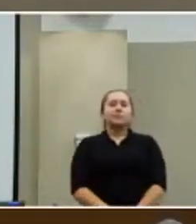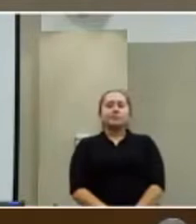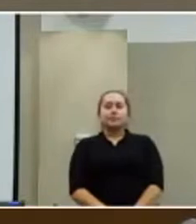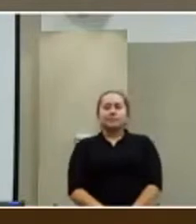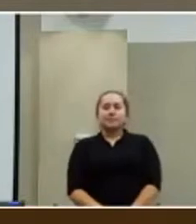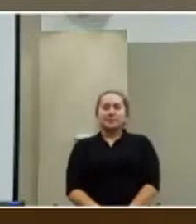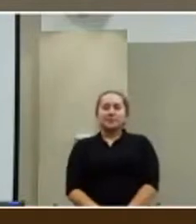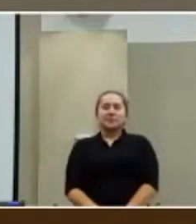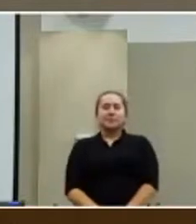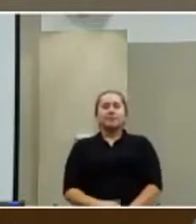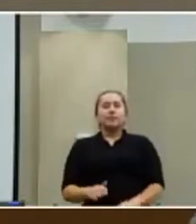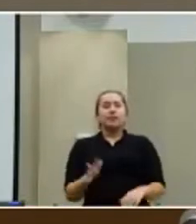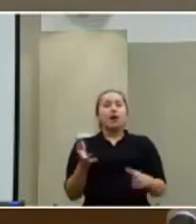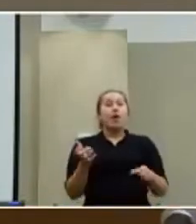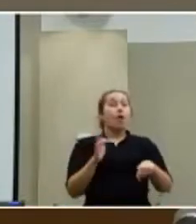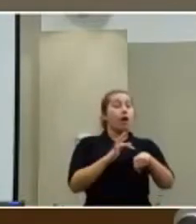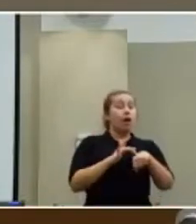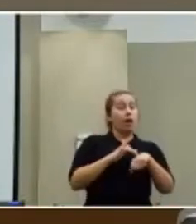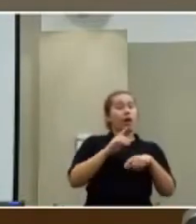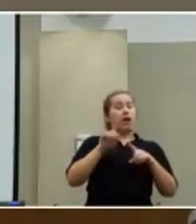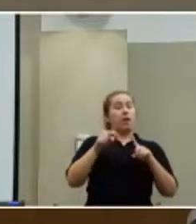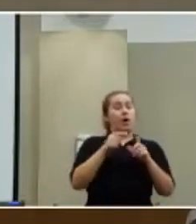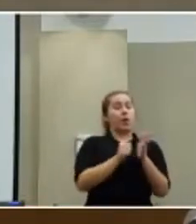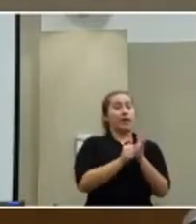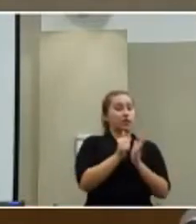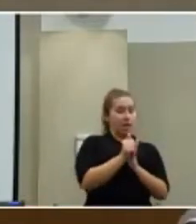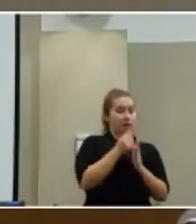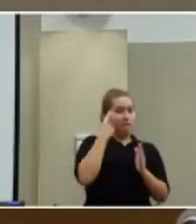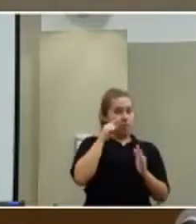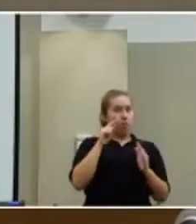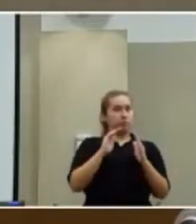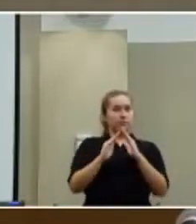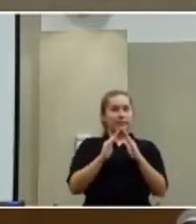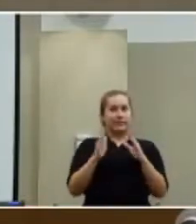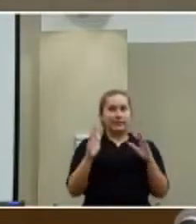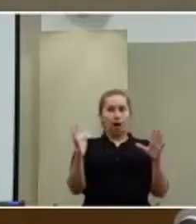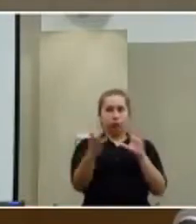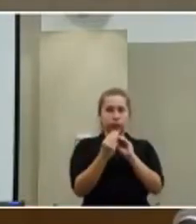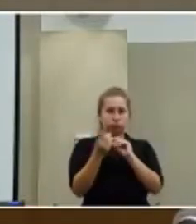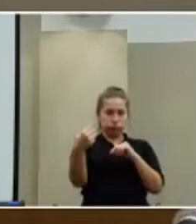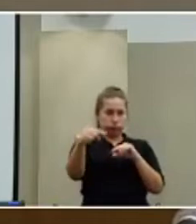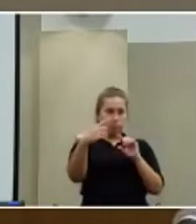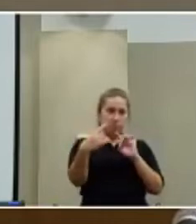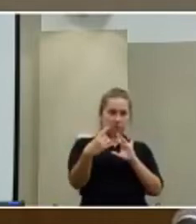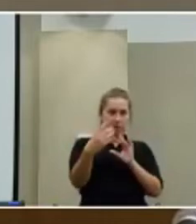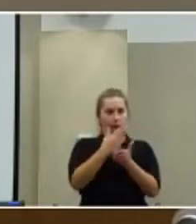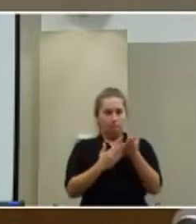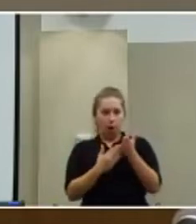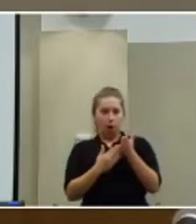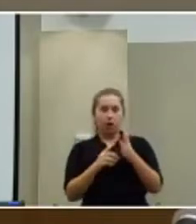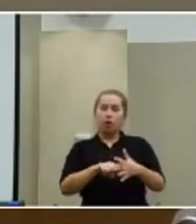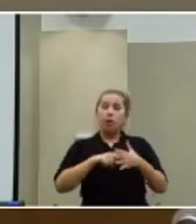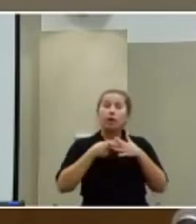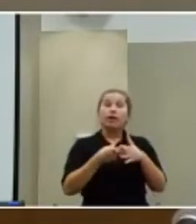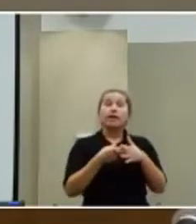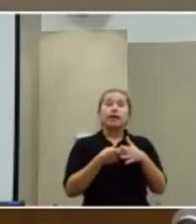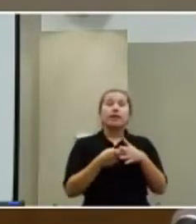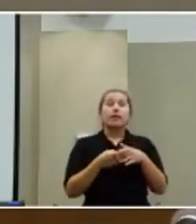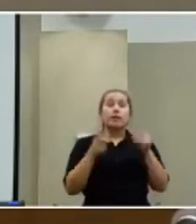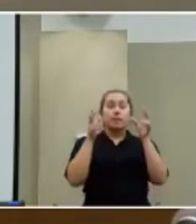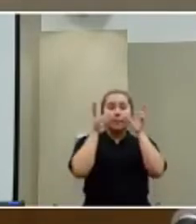you. And I want to touch on the agenda for the town hall portion of this. We're going to begin by hearing